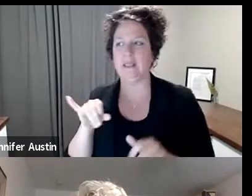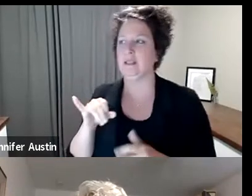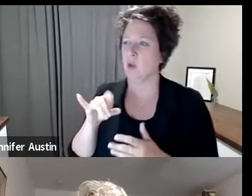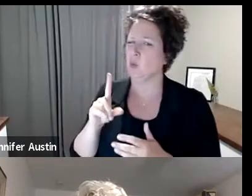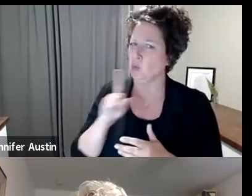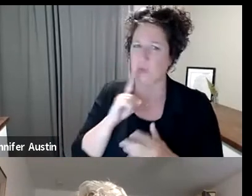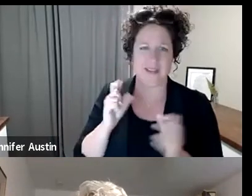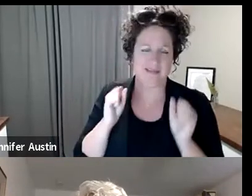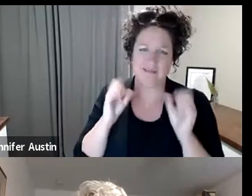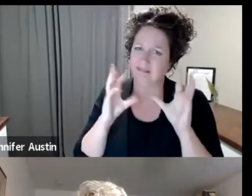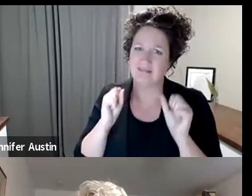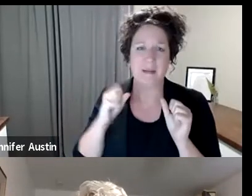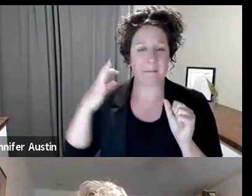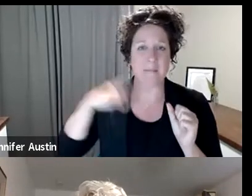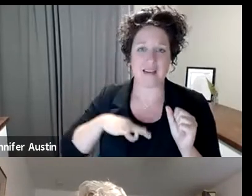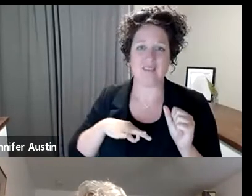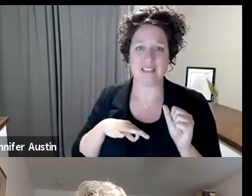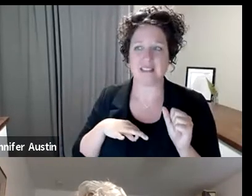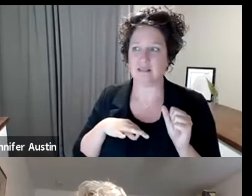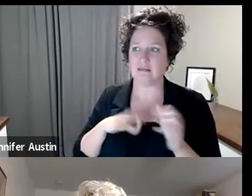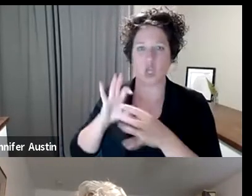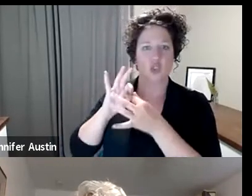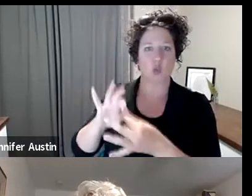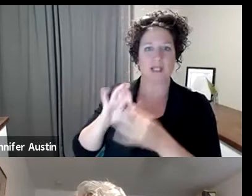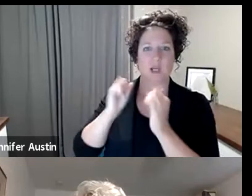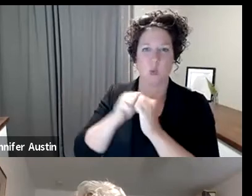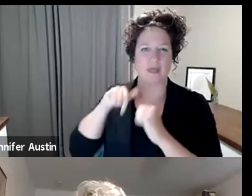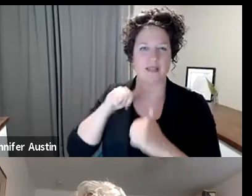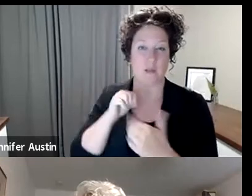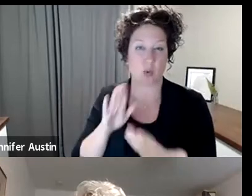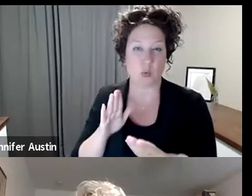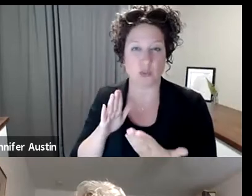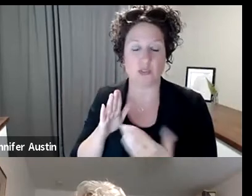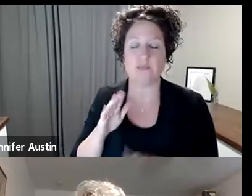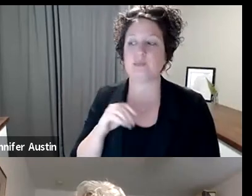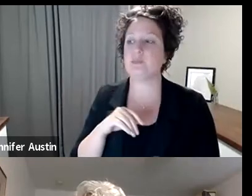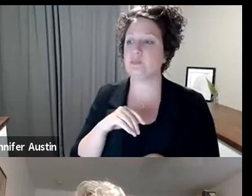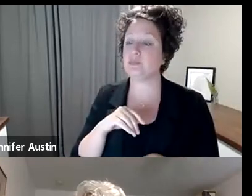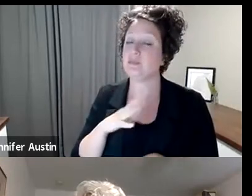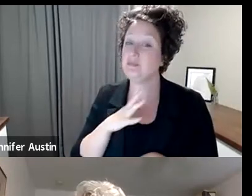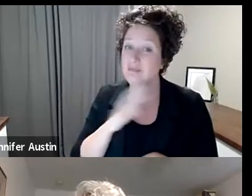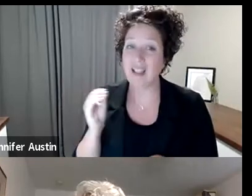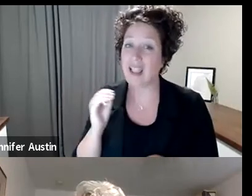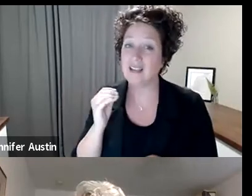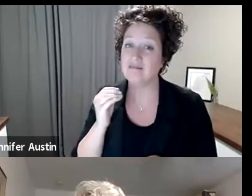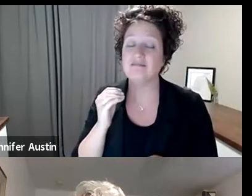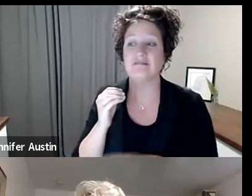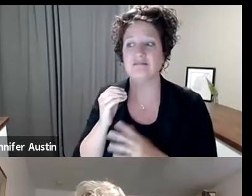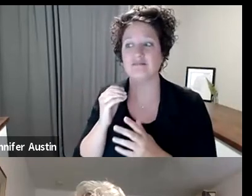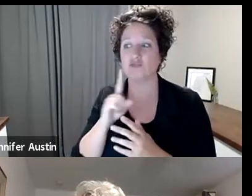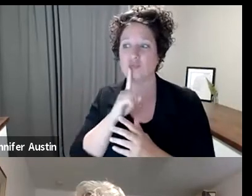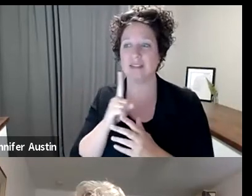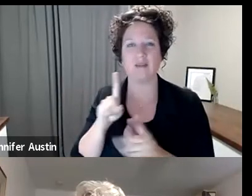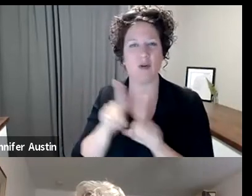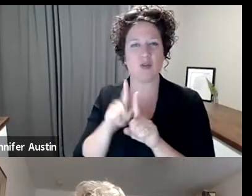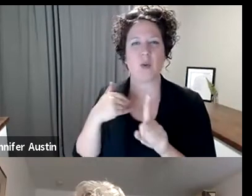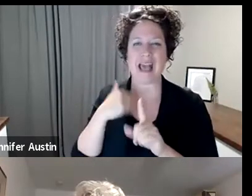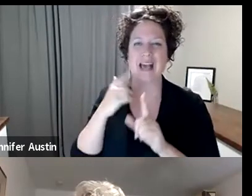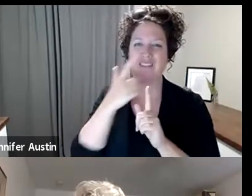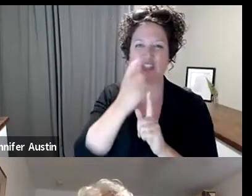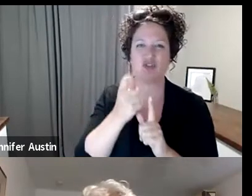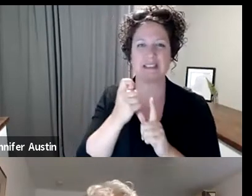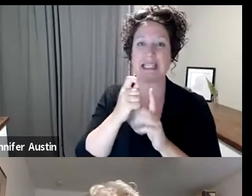really extraordinary benefits associated with this approach. And increasingly, there is interest in pursuing